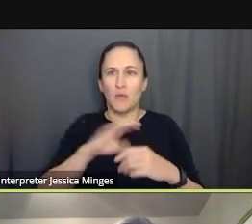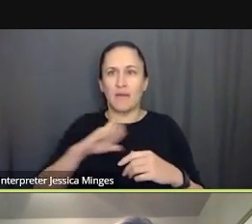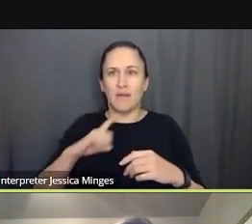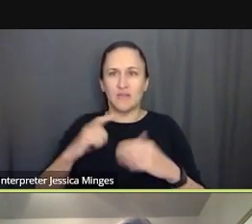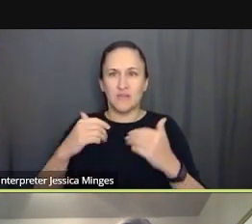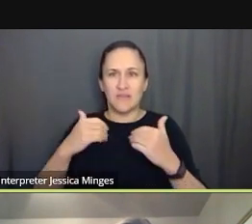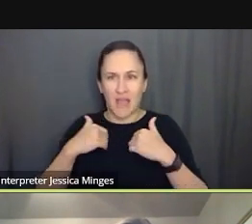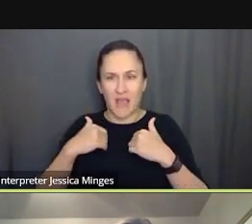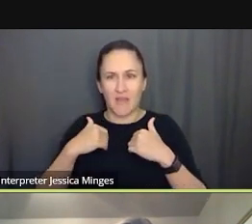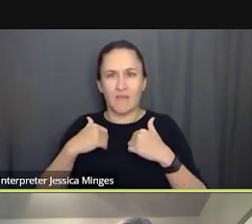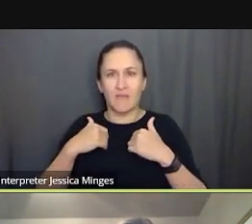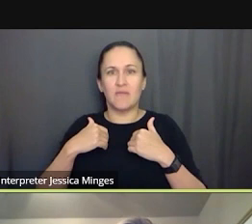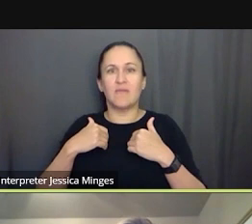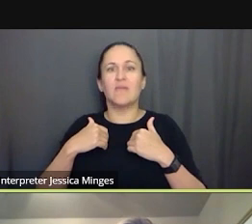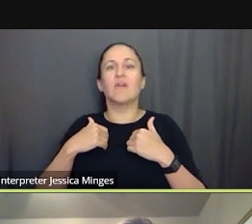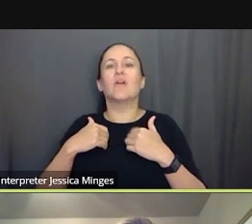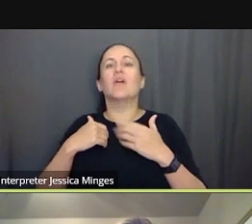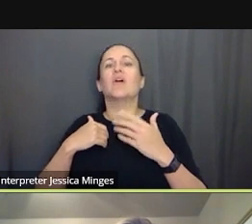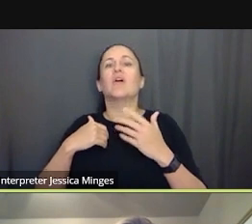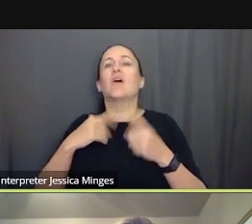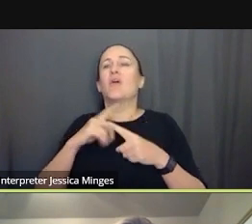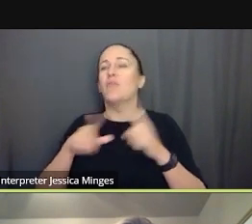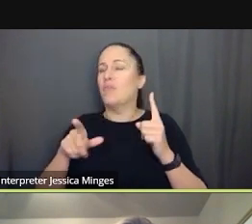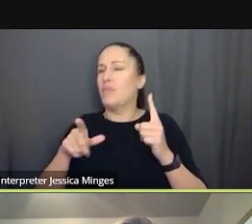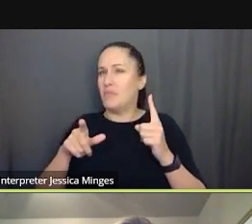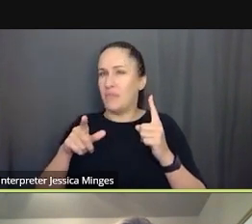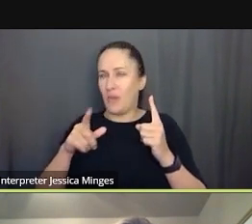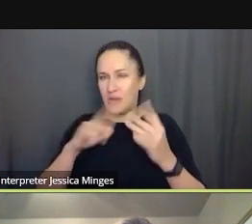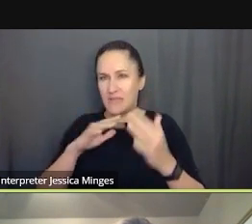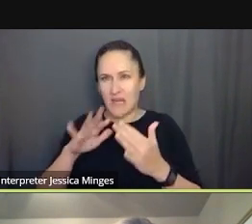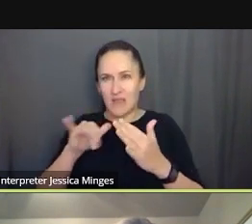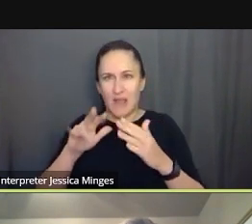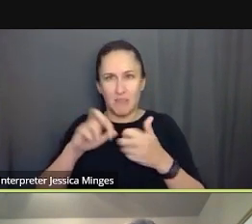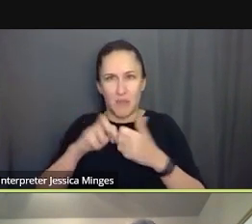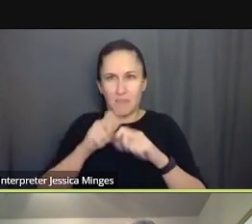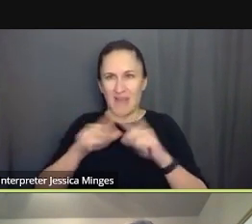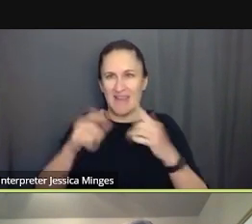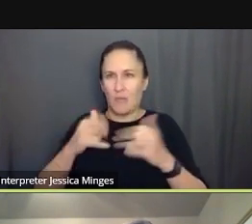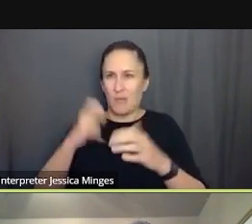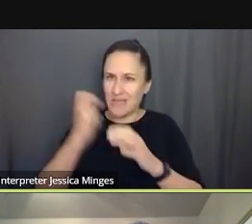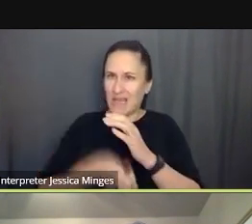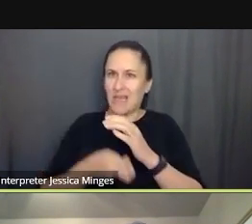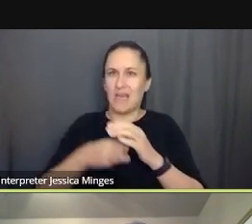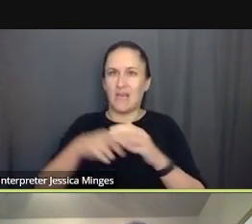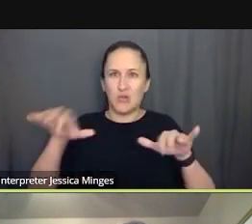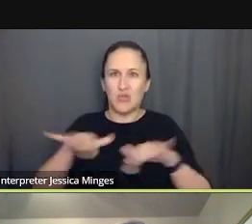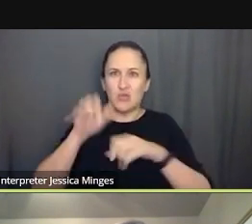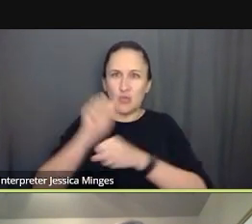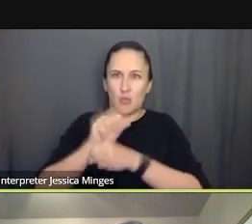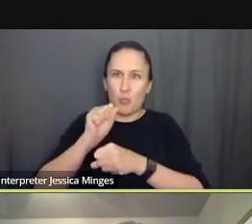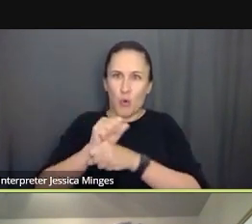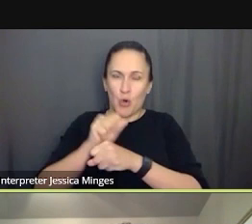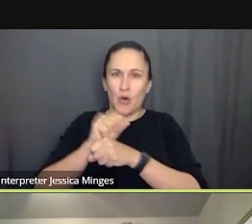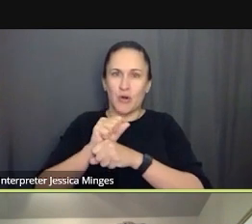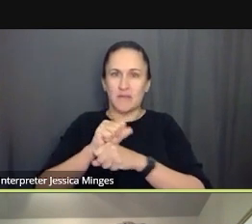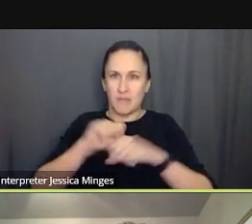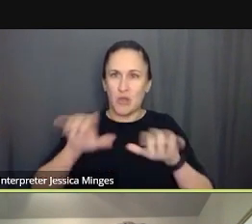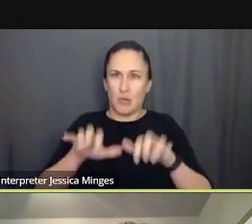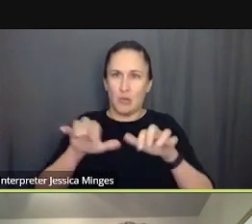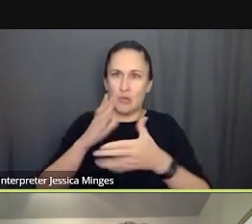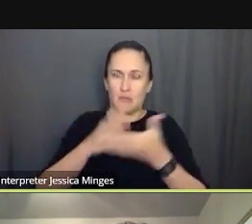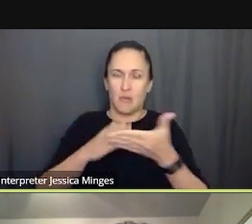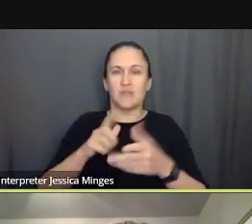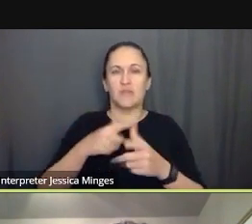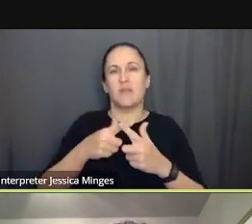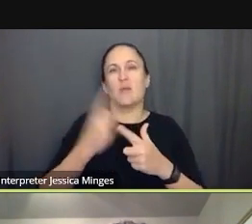nice talking and studying the problem, but now we want to get in and actually do some worky kind of things and some of the doing part. So one